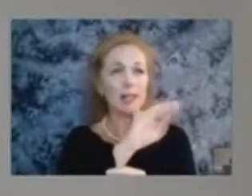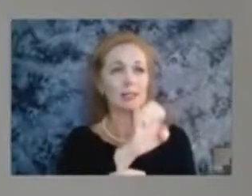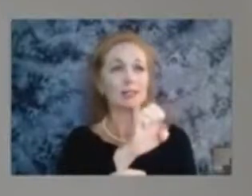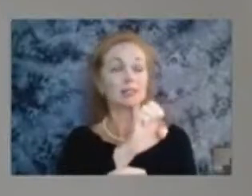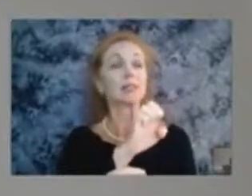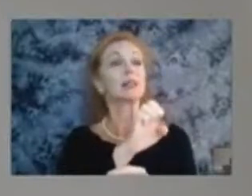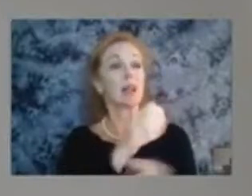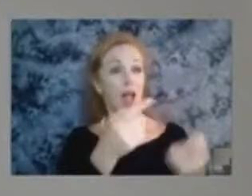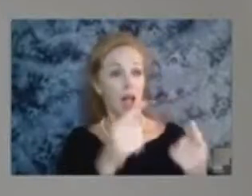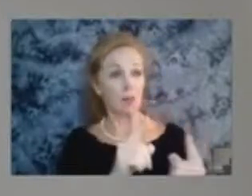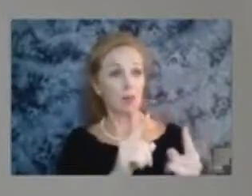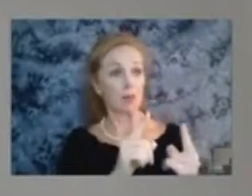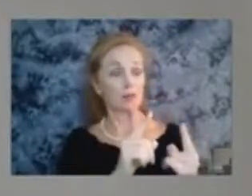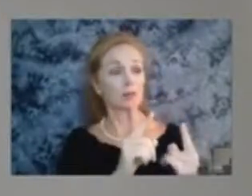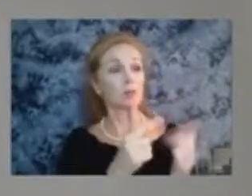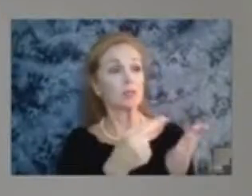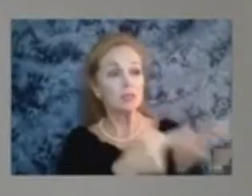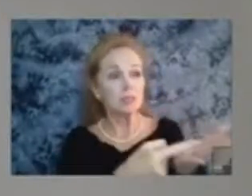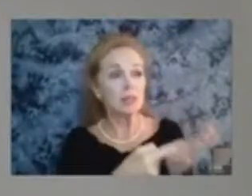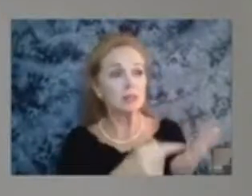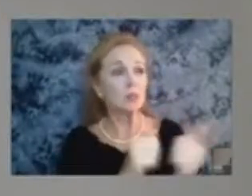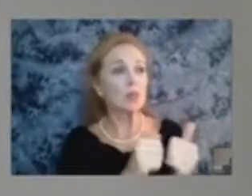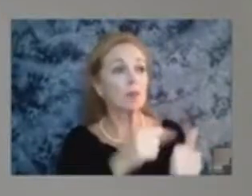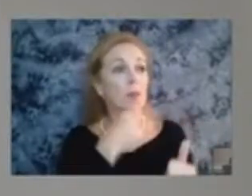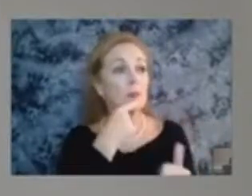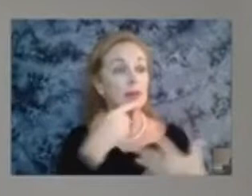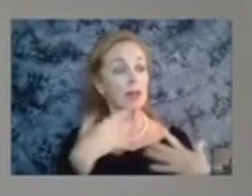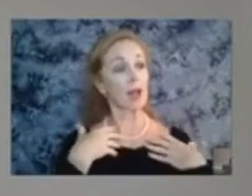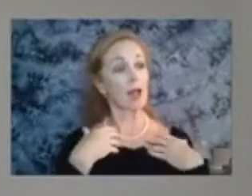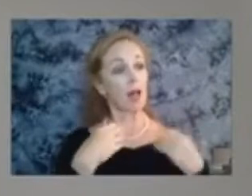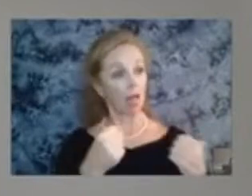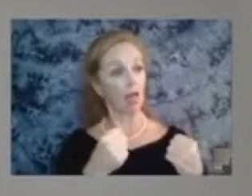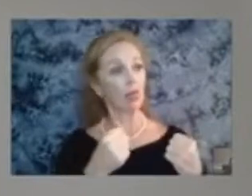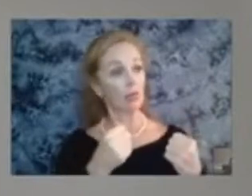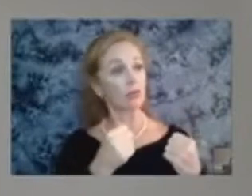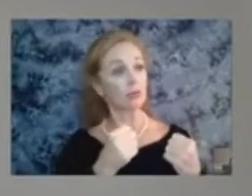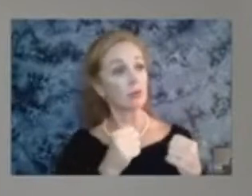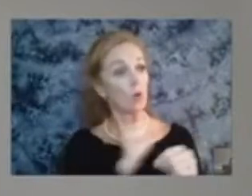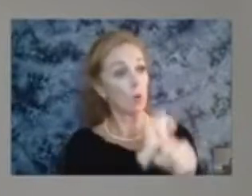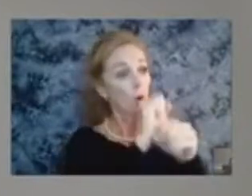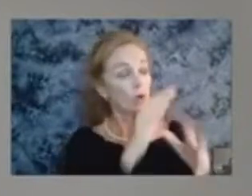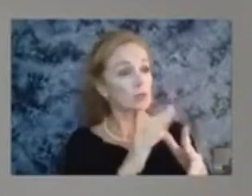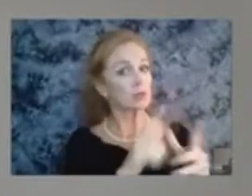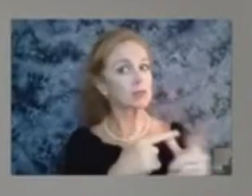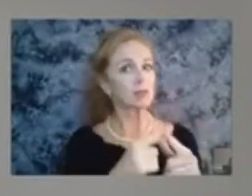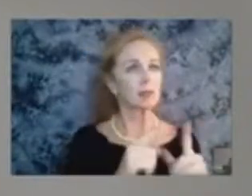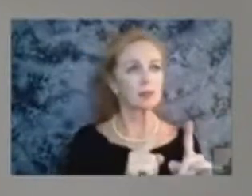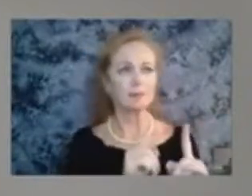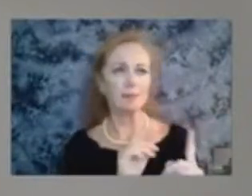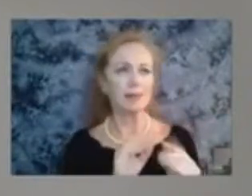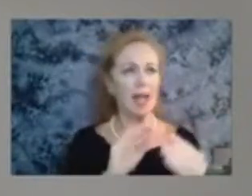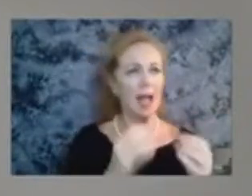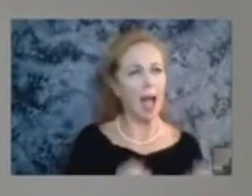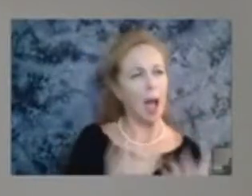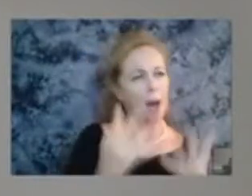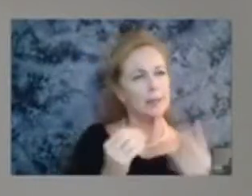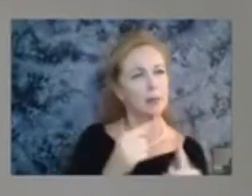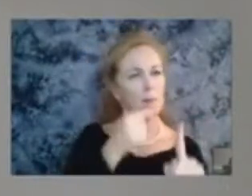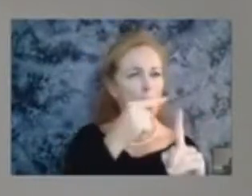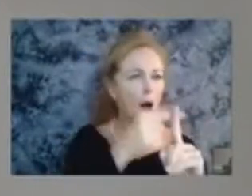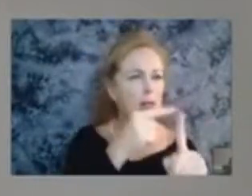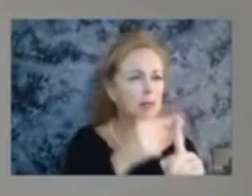health officials to determine what is putting us in yellow. Is it something that CMS controls? Is it the number of positive cases that I have in a